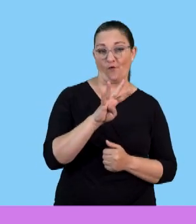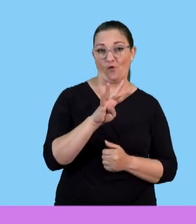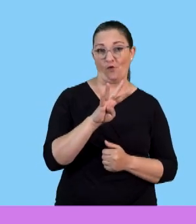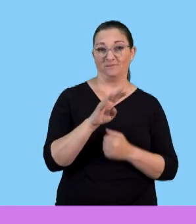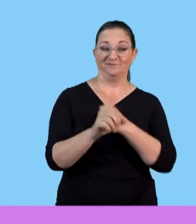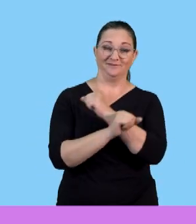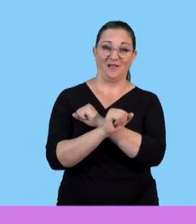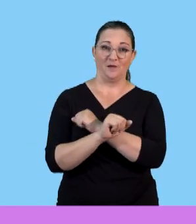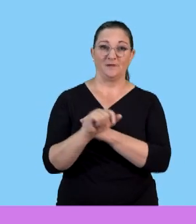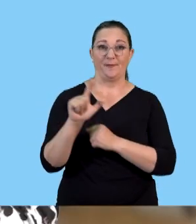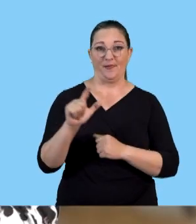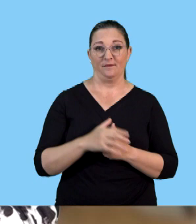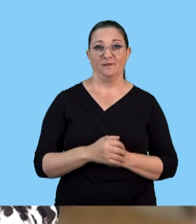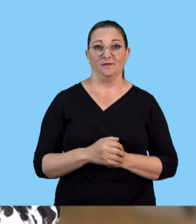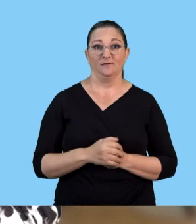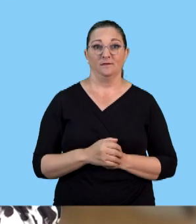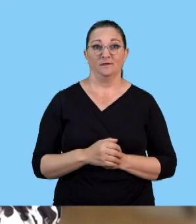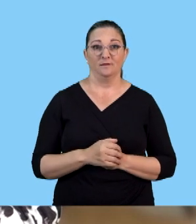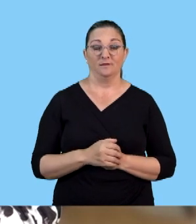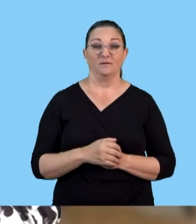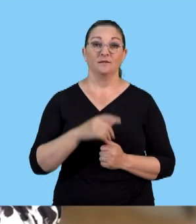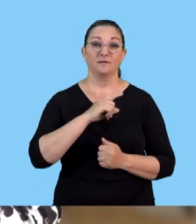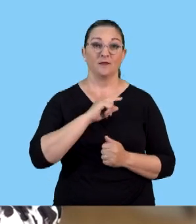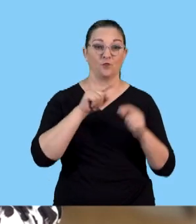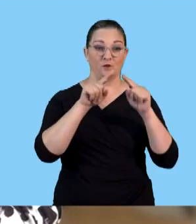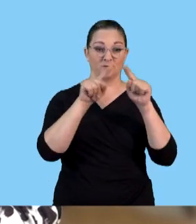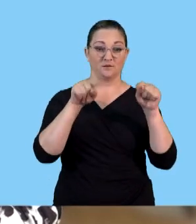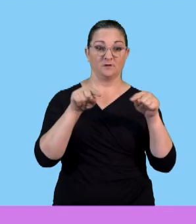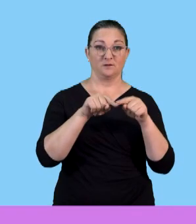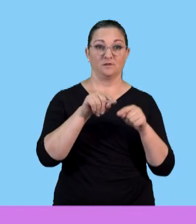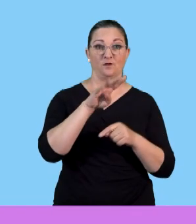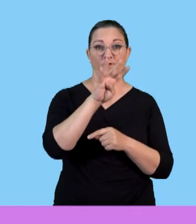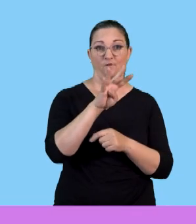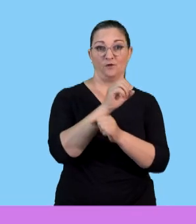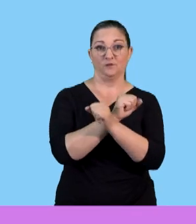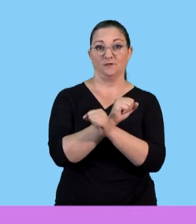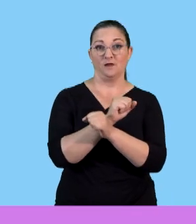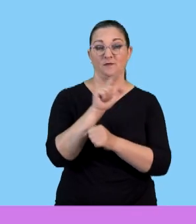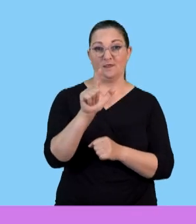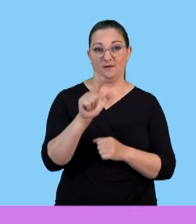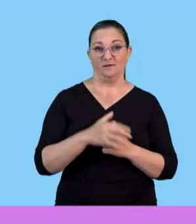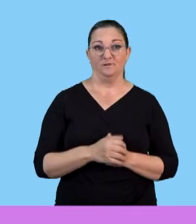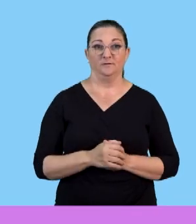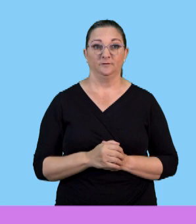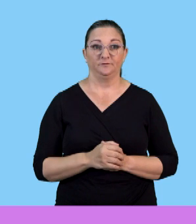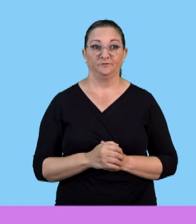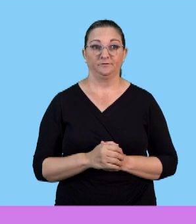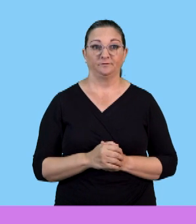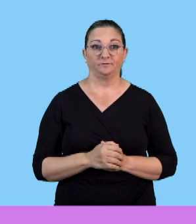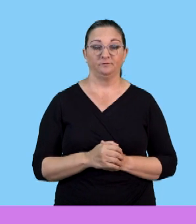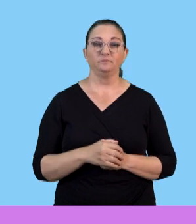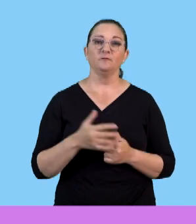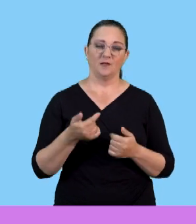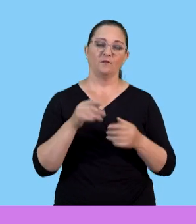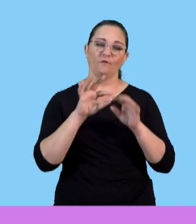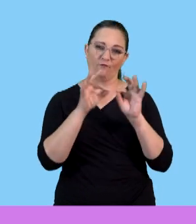length, and then the perimeter for the square is 4 times length. That will be the